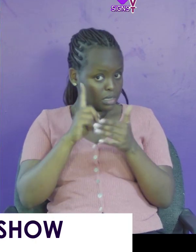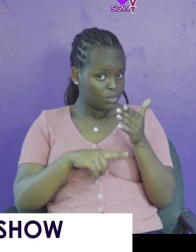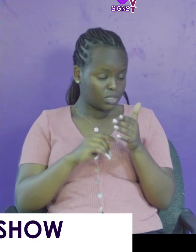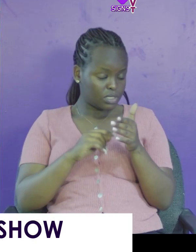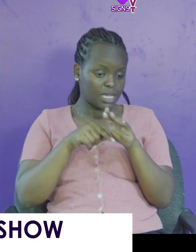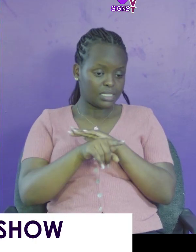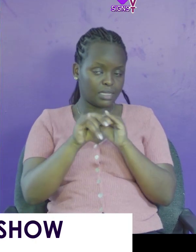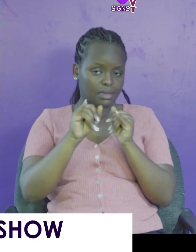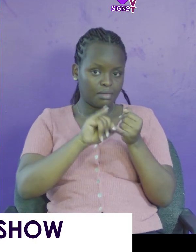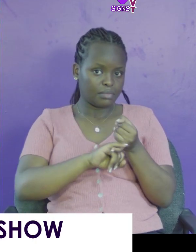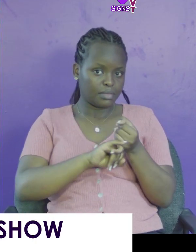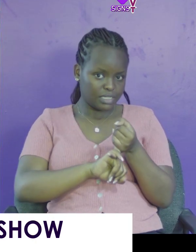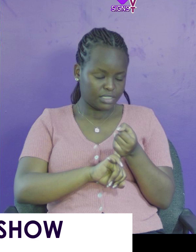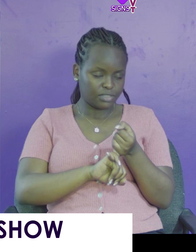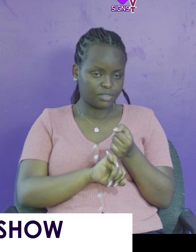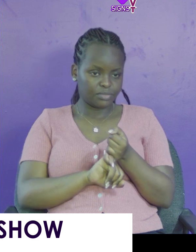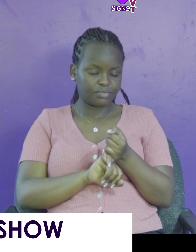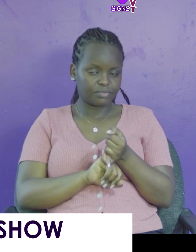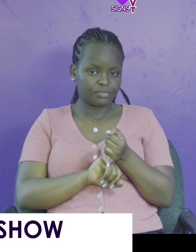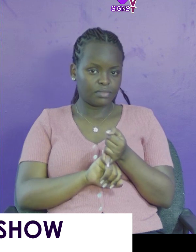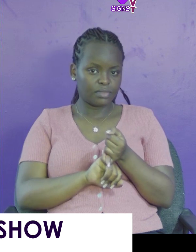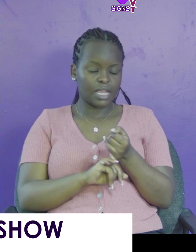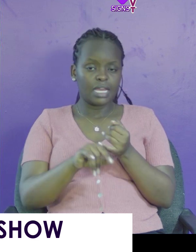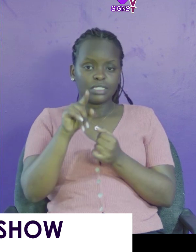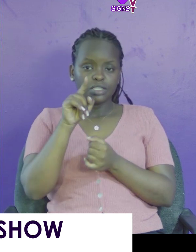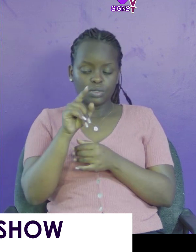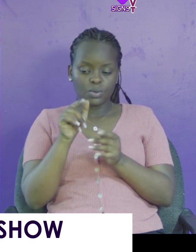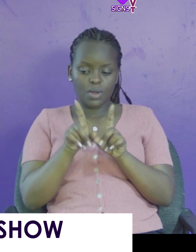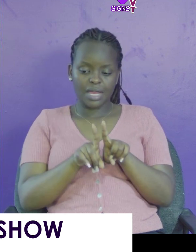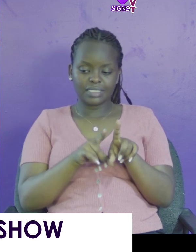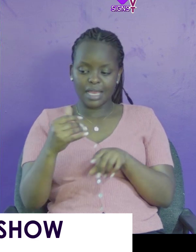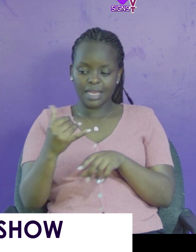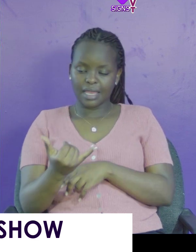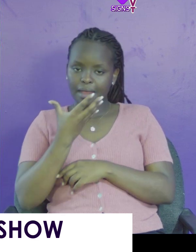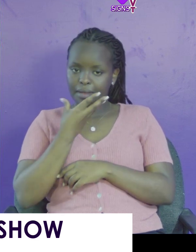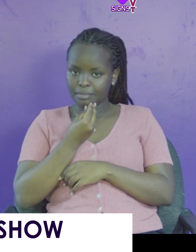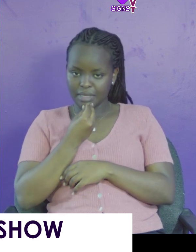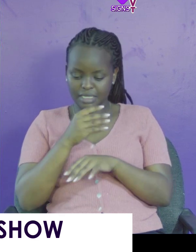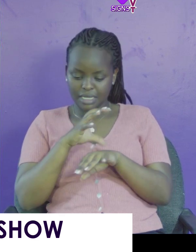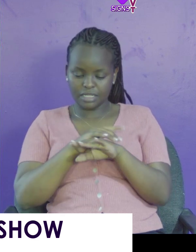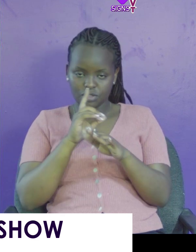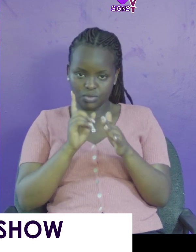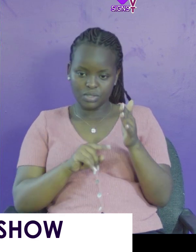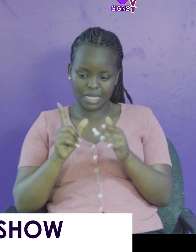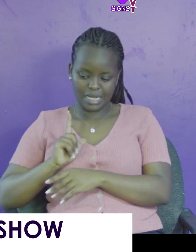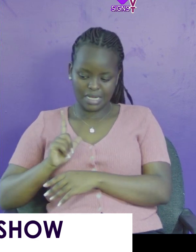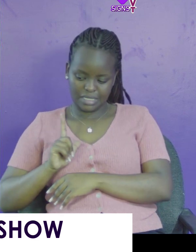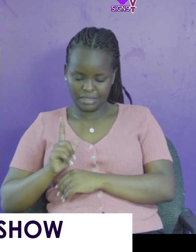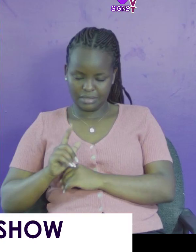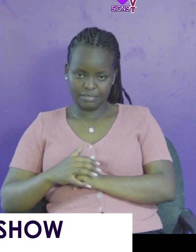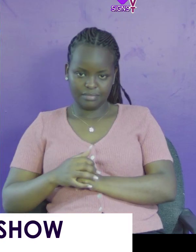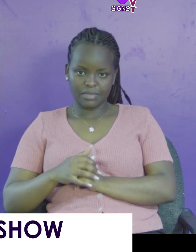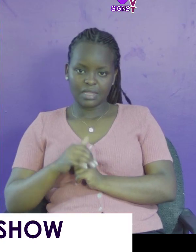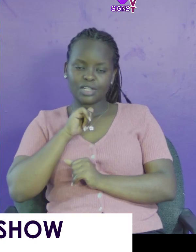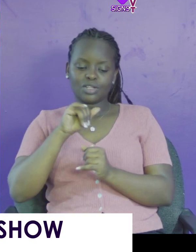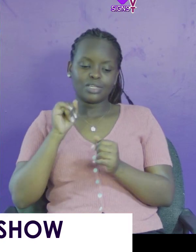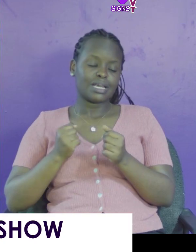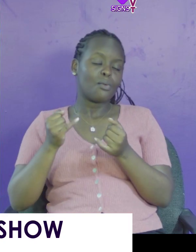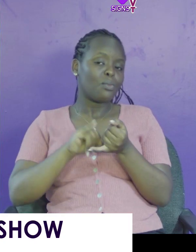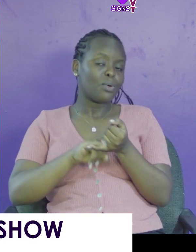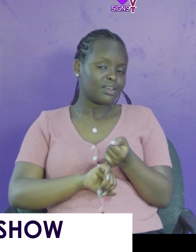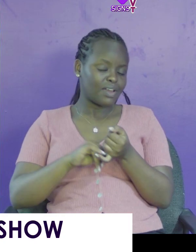a marriage, it is you as a young man, Yeah. you will find a lady, not a wife, a